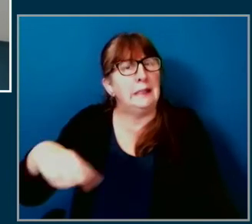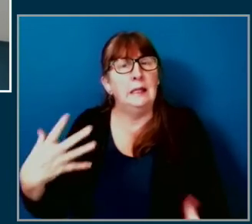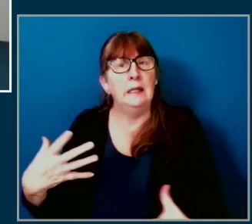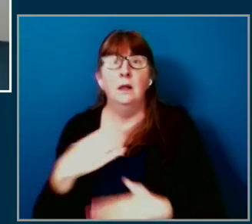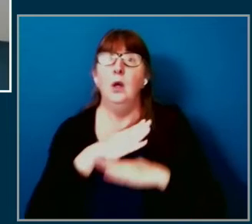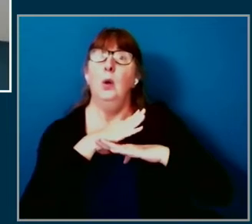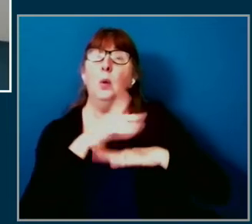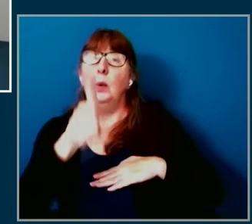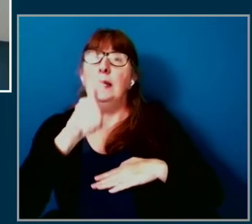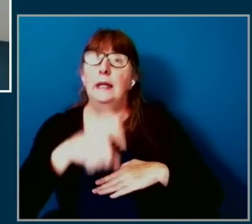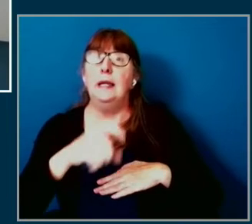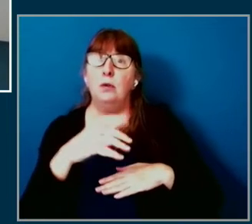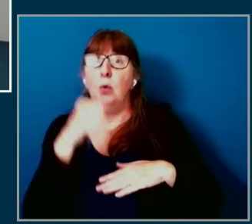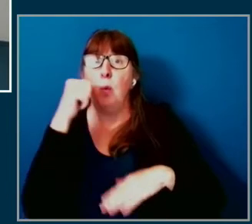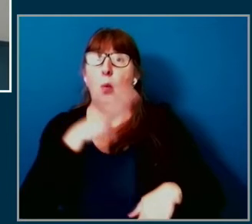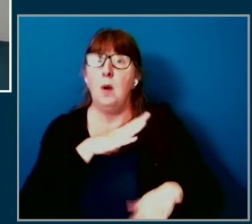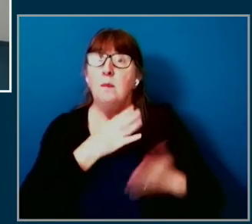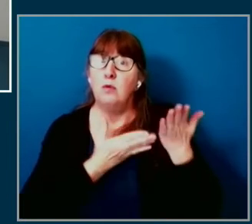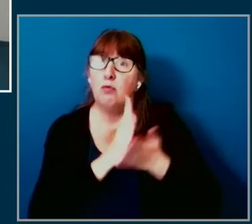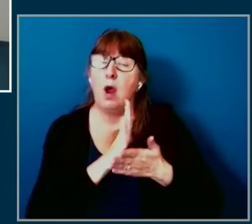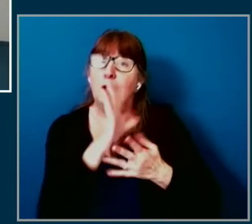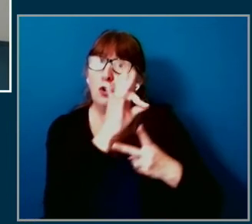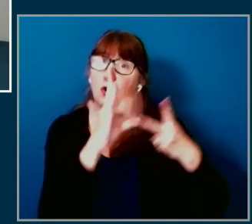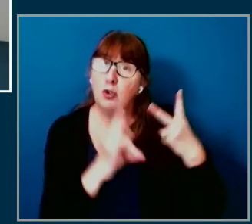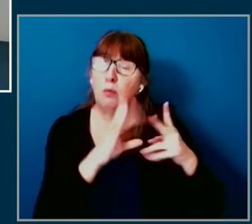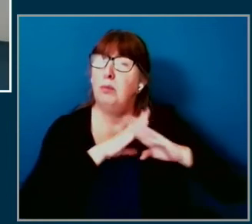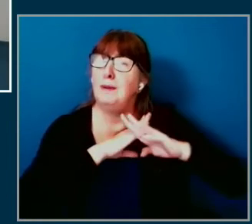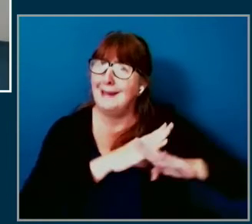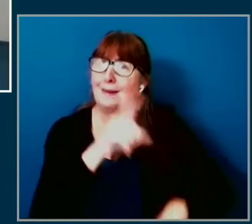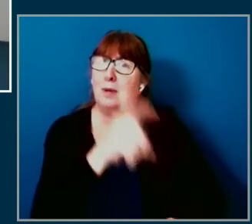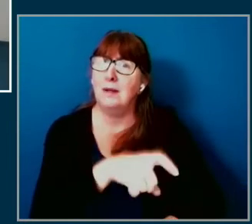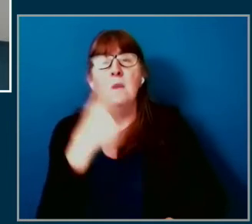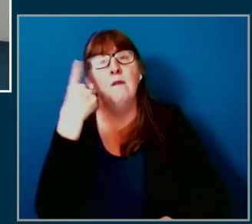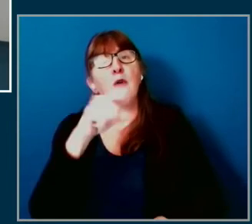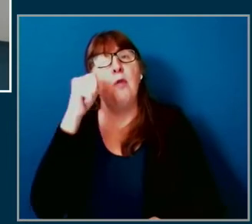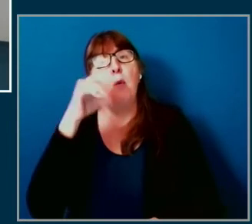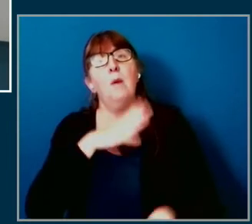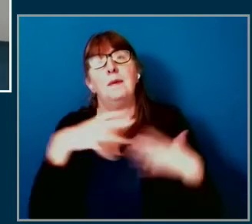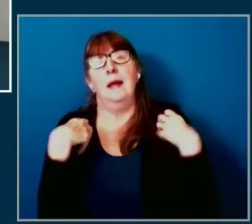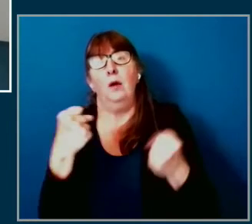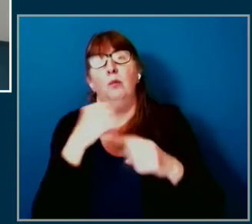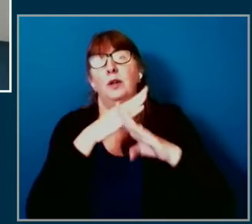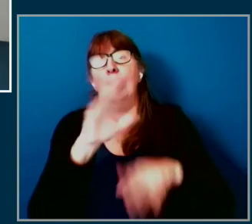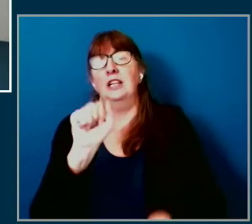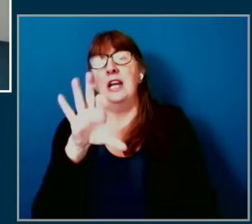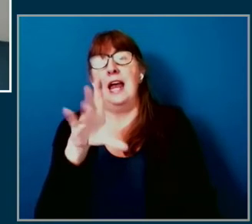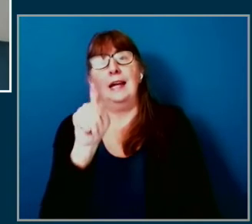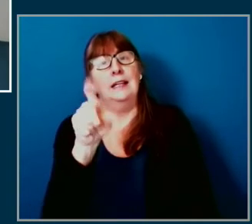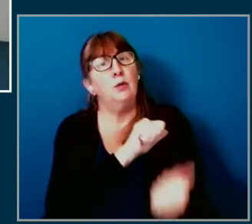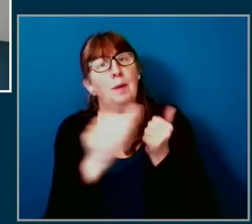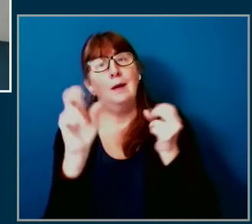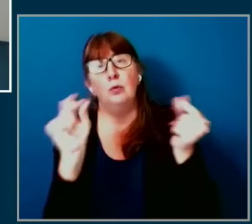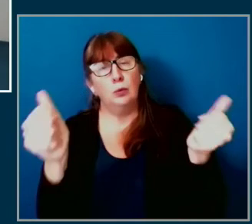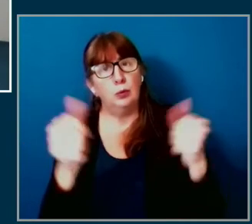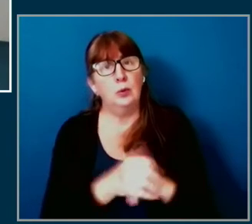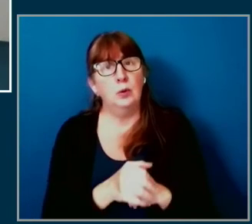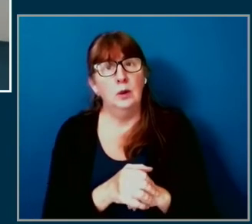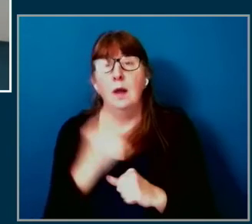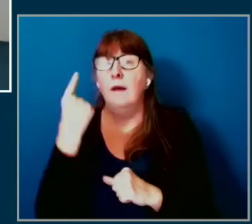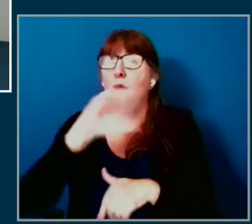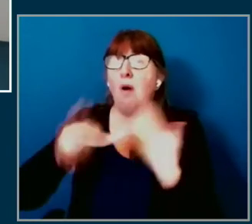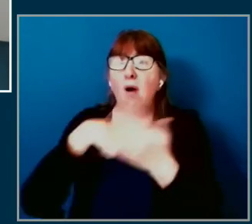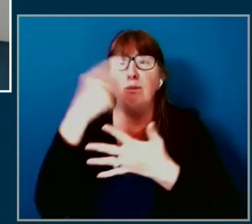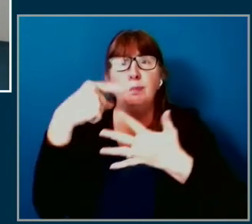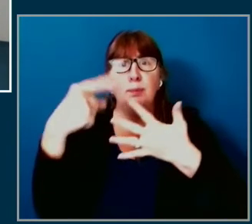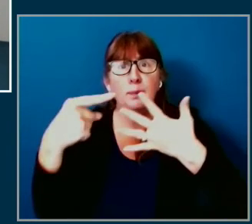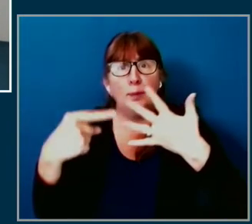choose, and we can do that by passing the Women's Health Protection Act right away. But to do all these things, we also need to restore